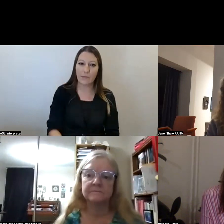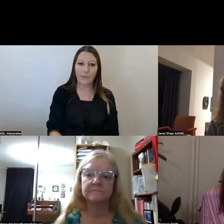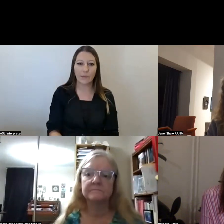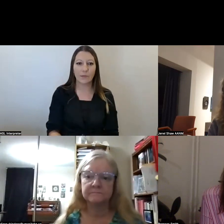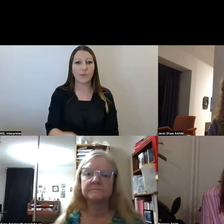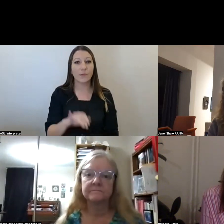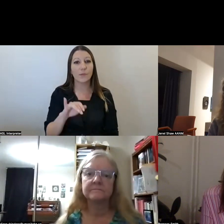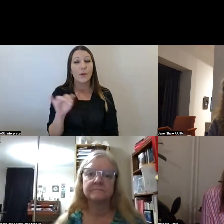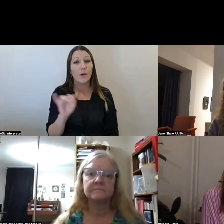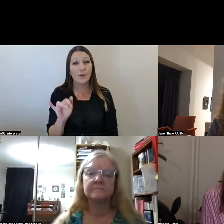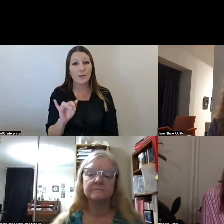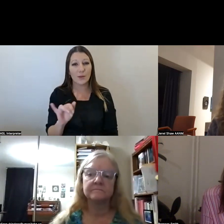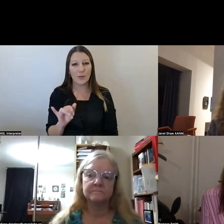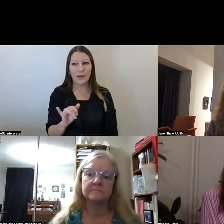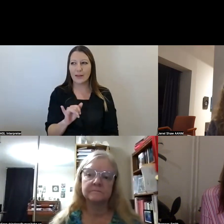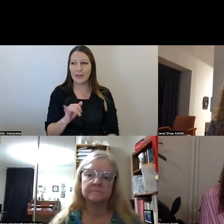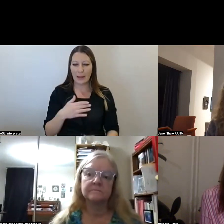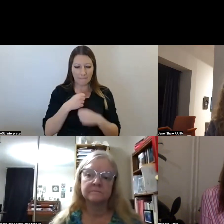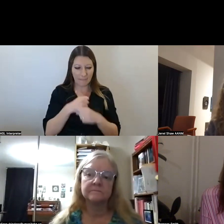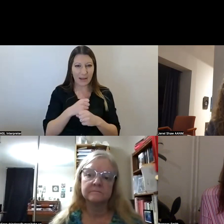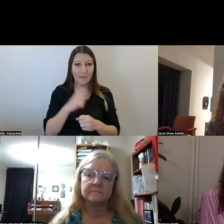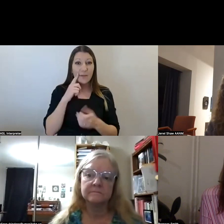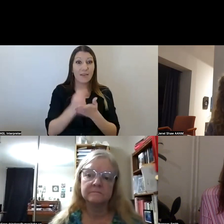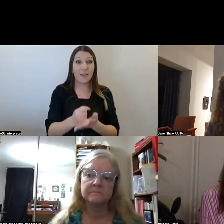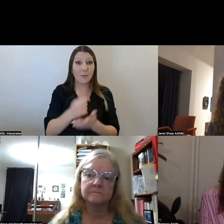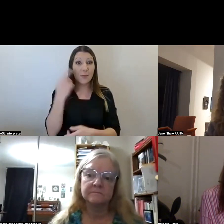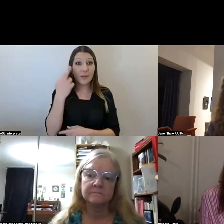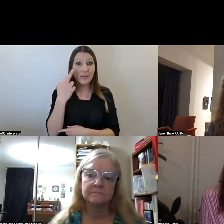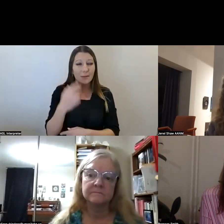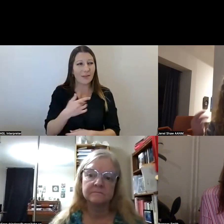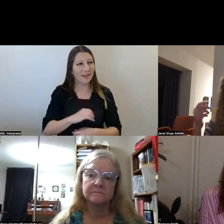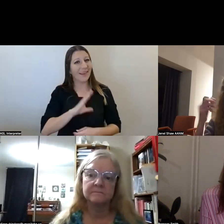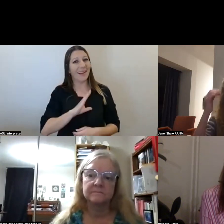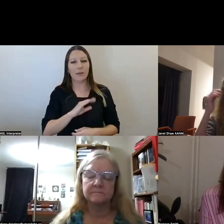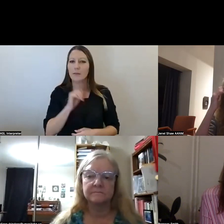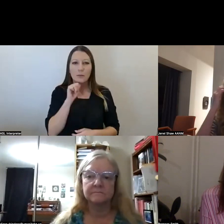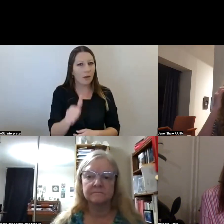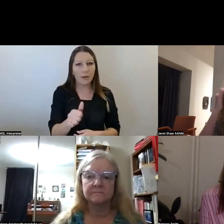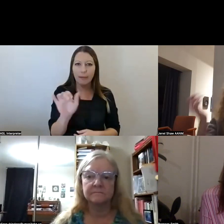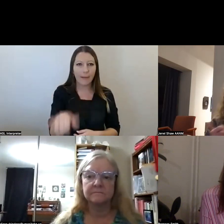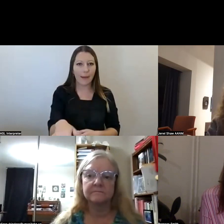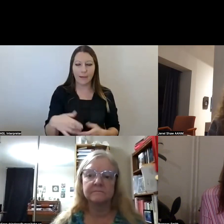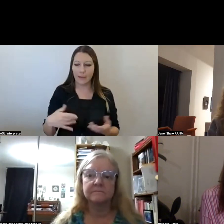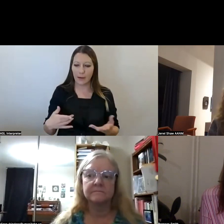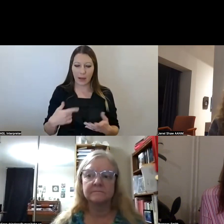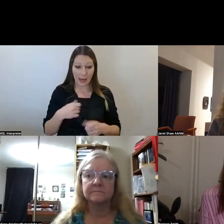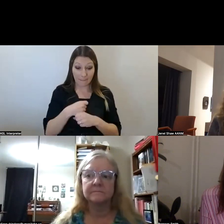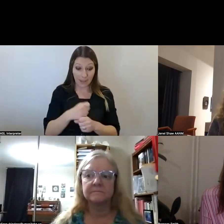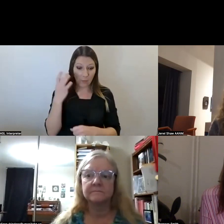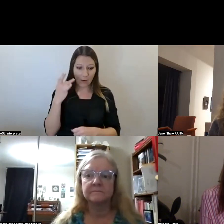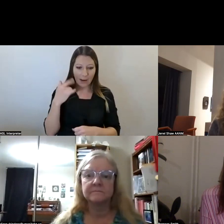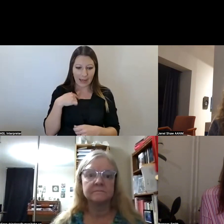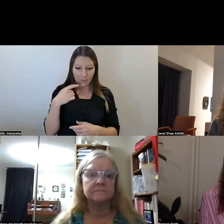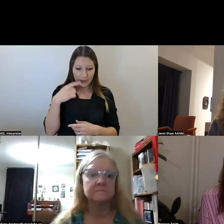to make myself feel better. I do it because that's just it's in my brain. I